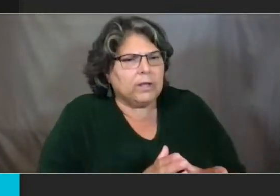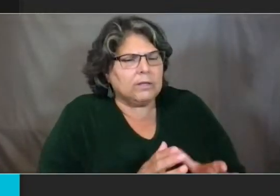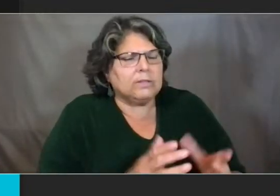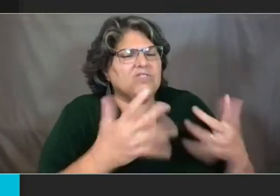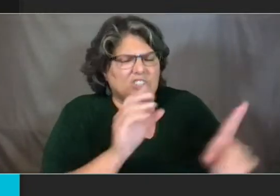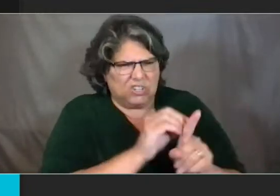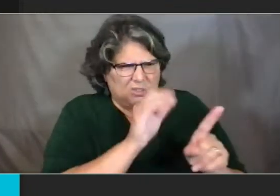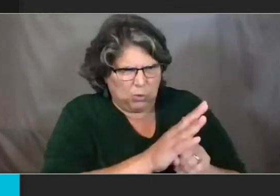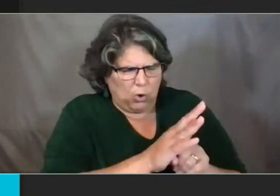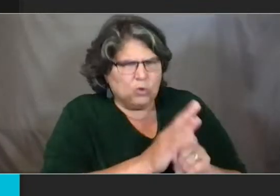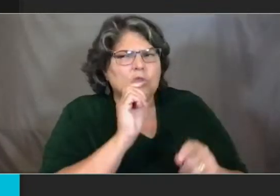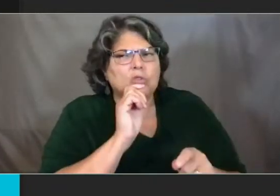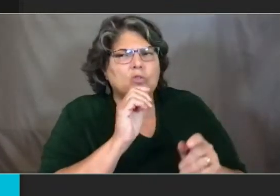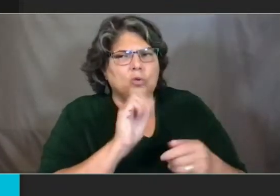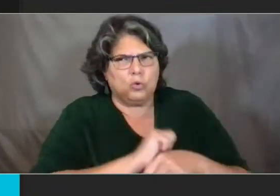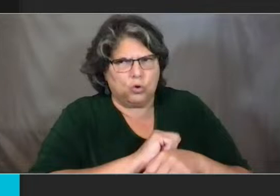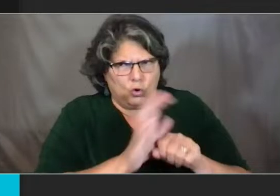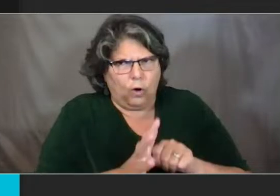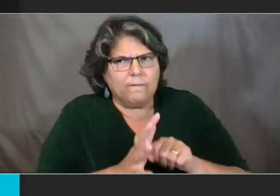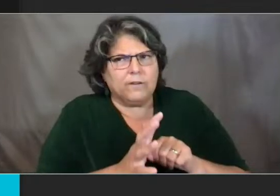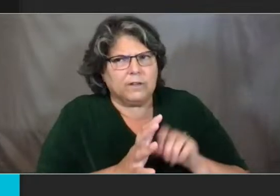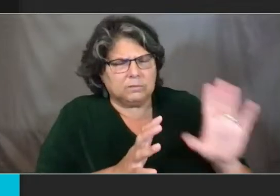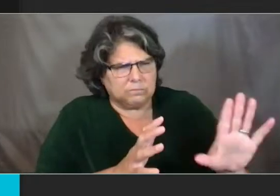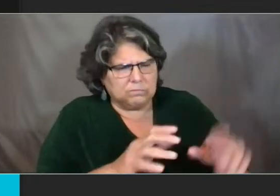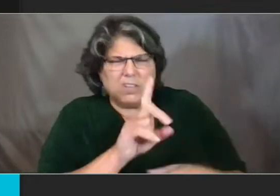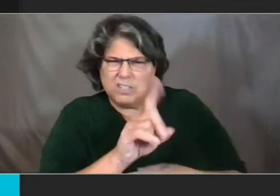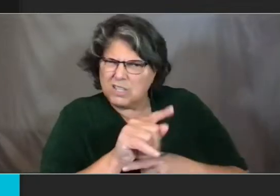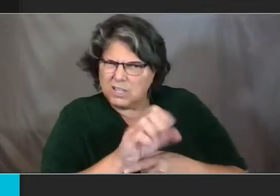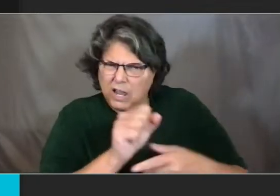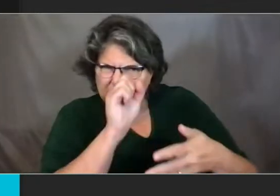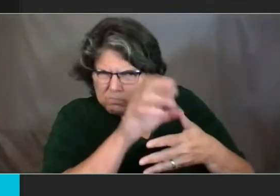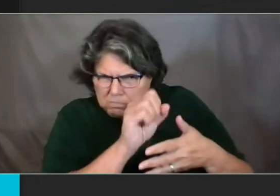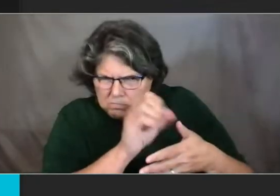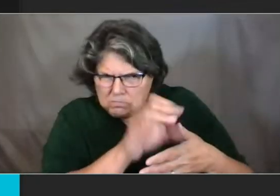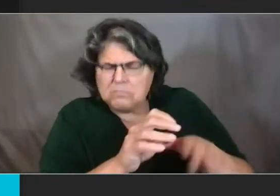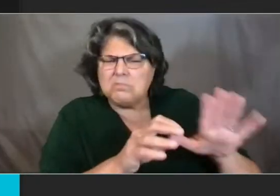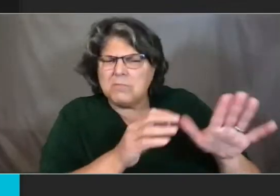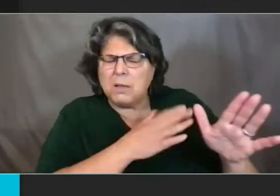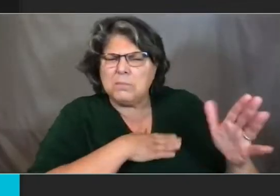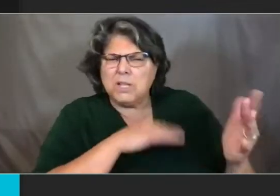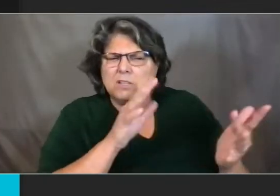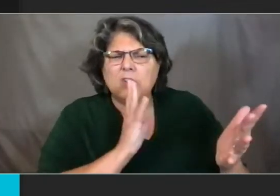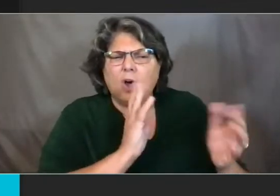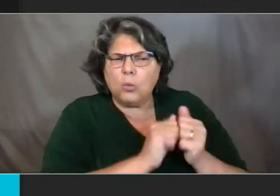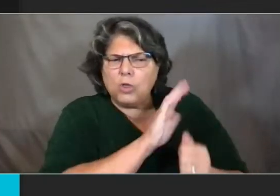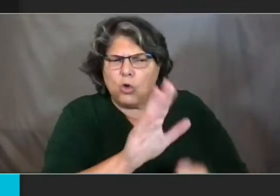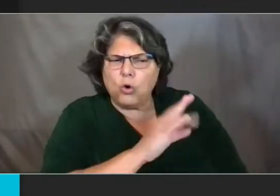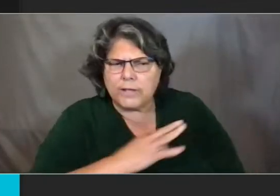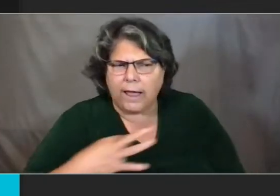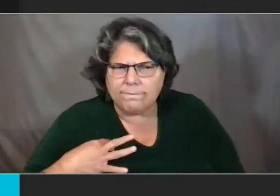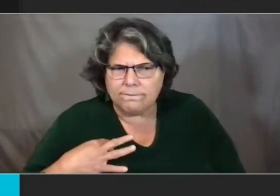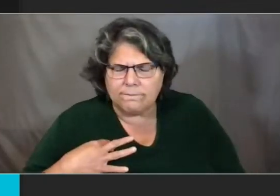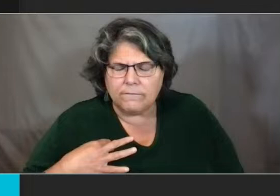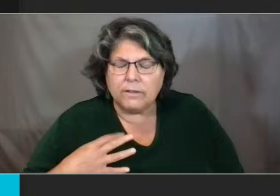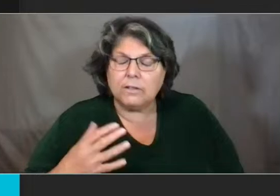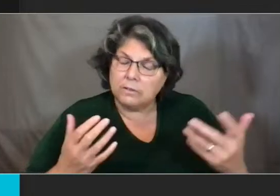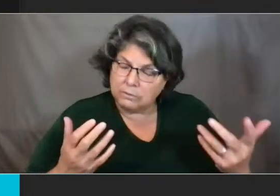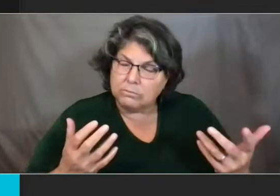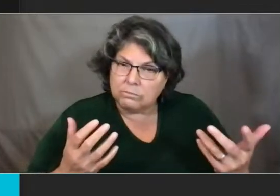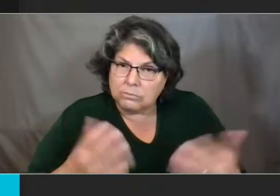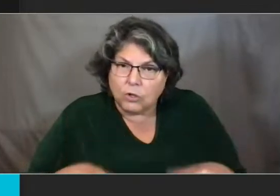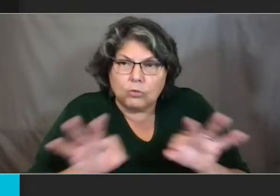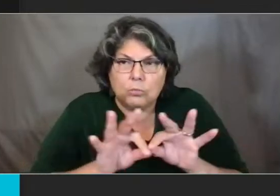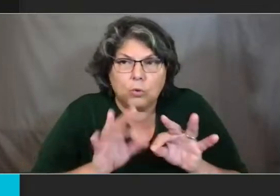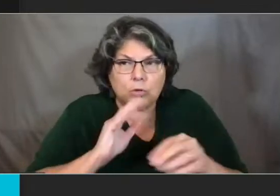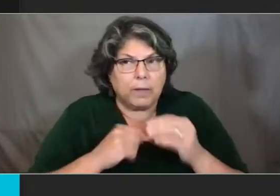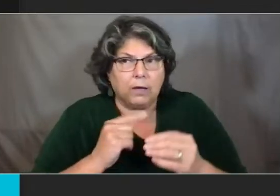and we recommend that you reach out to your staff. So important to talk about our